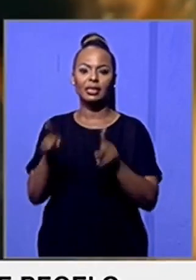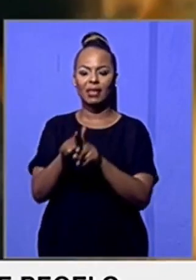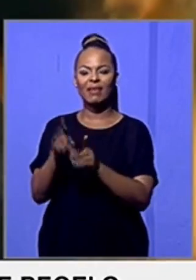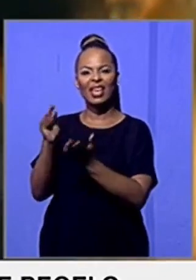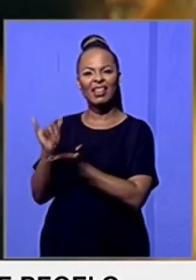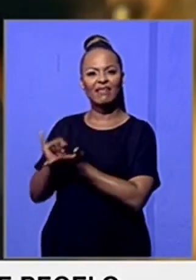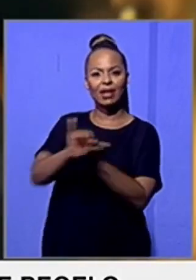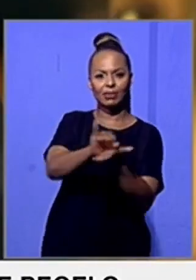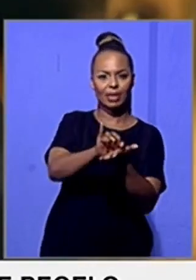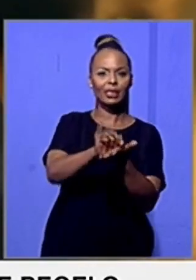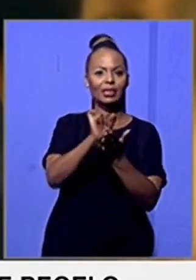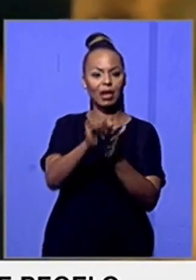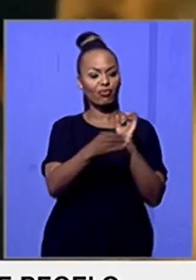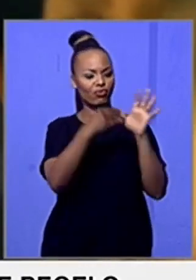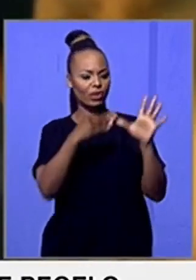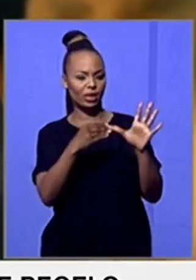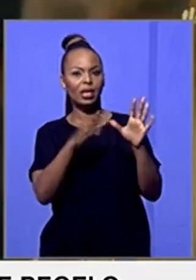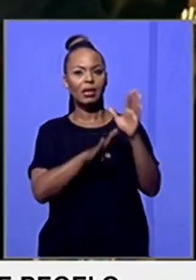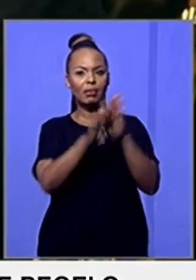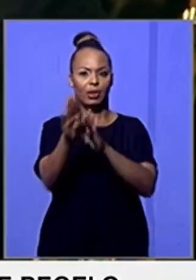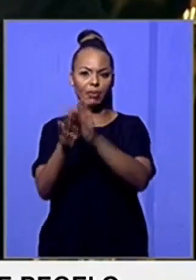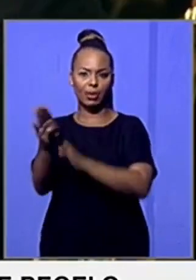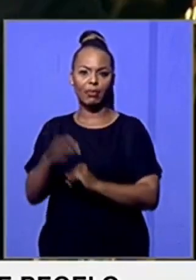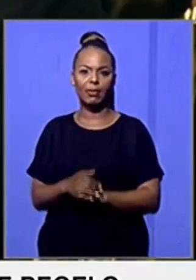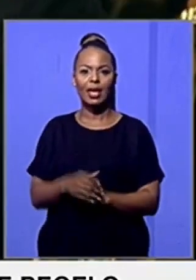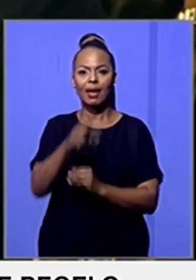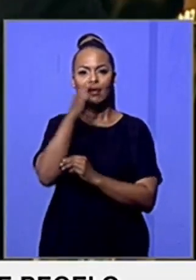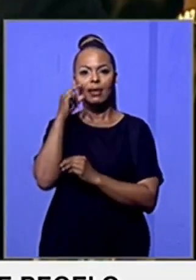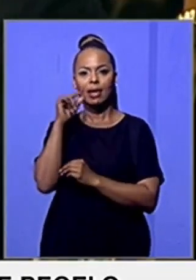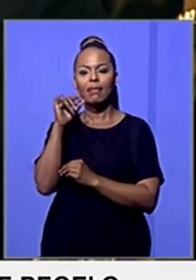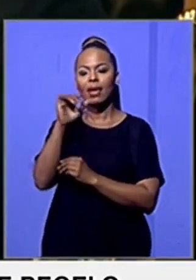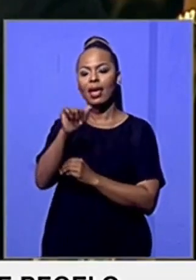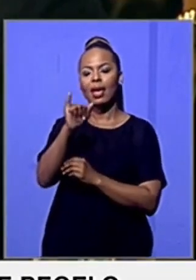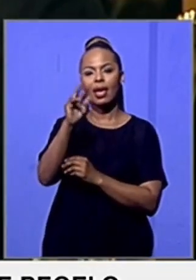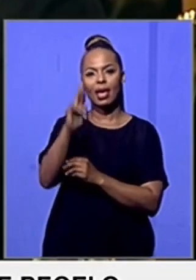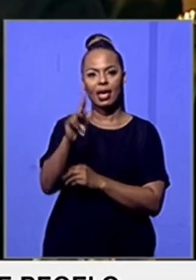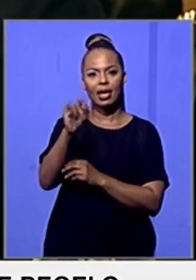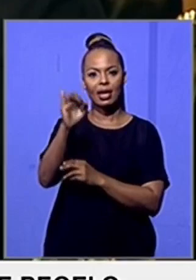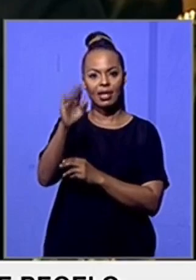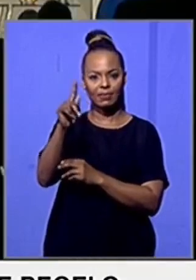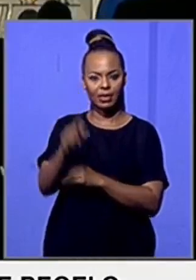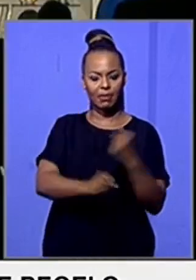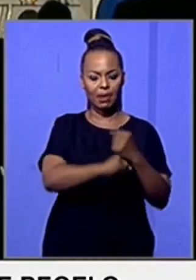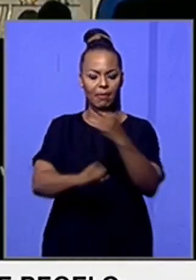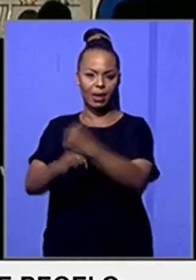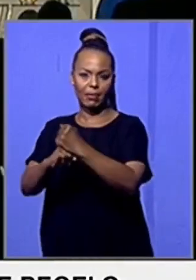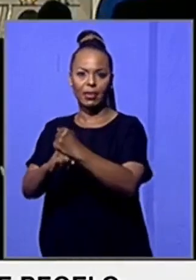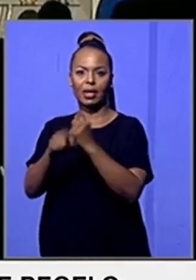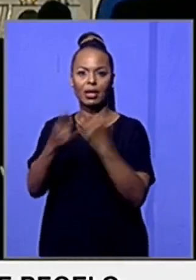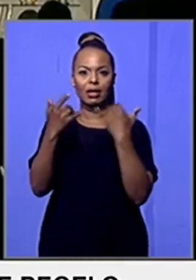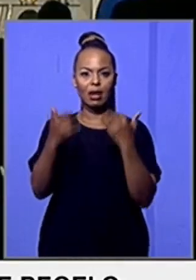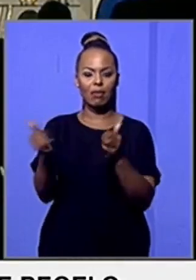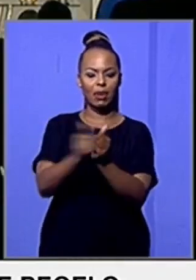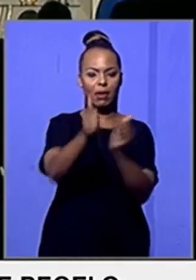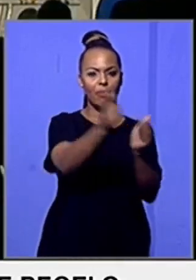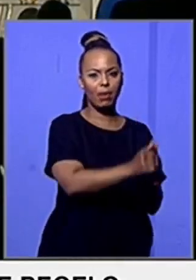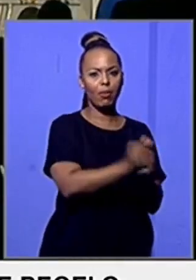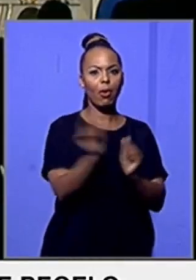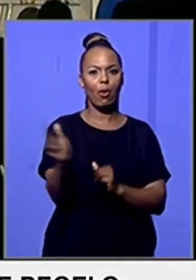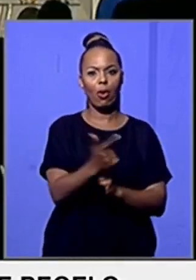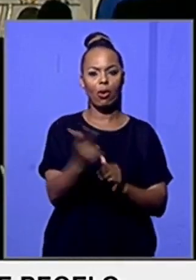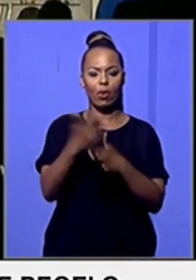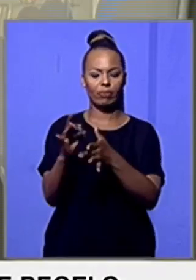Kgotla ya re leano leo le itsegeng ka airlift le tsweletse go godisa dikgokagano le dipeeletso gareng ga dinaga tseo e leng